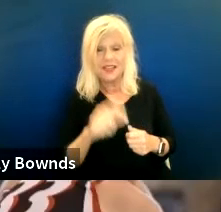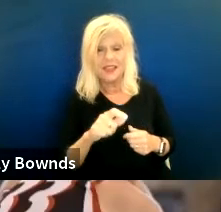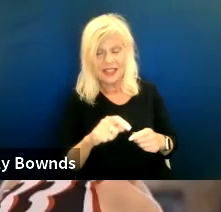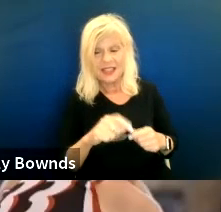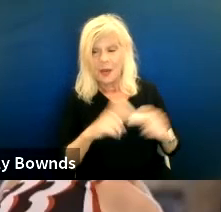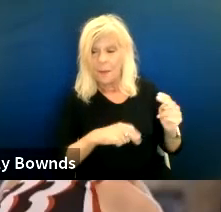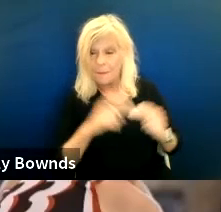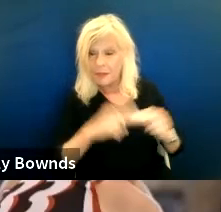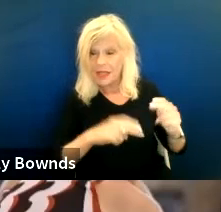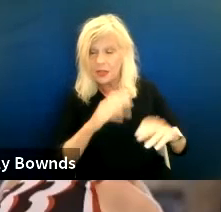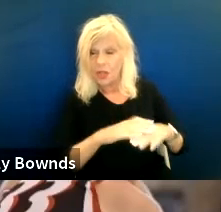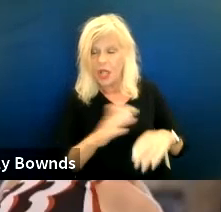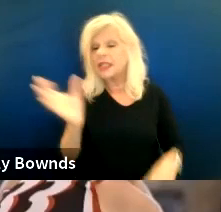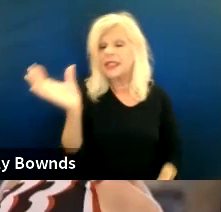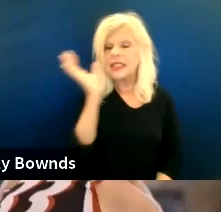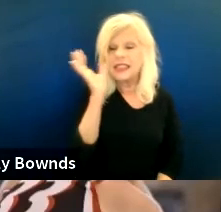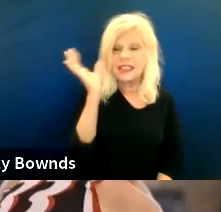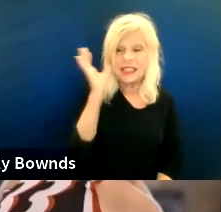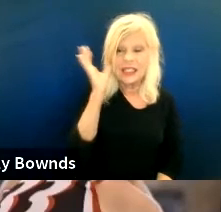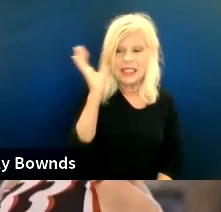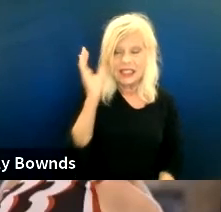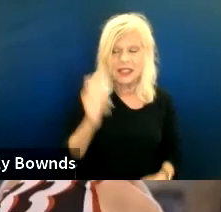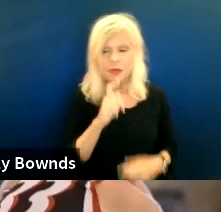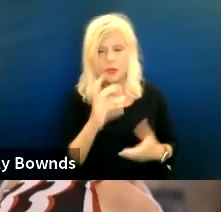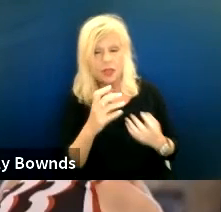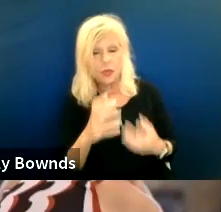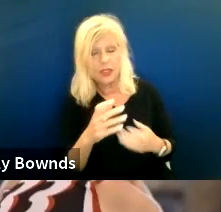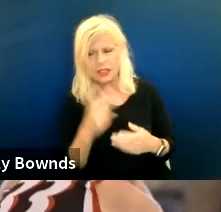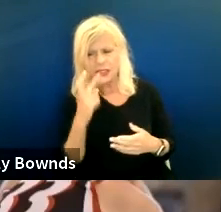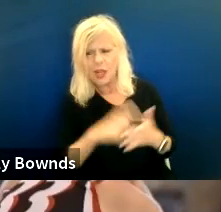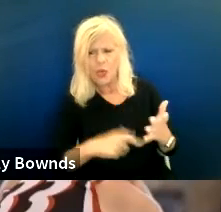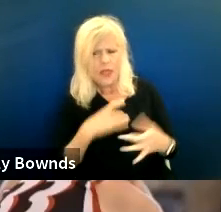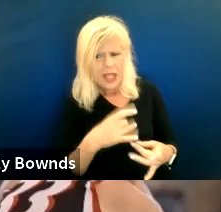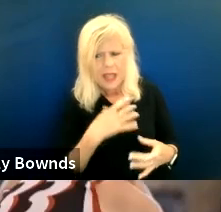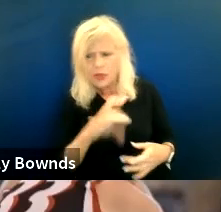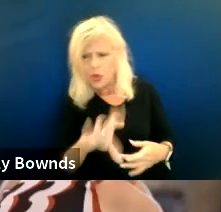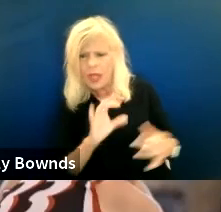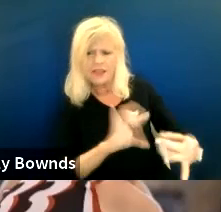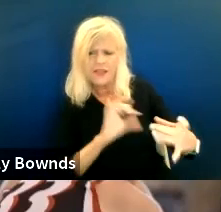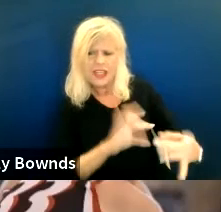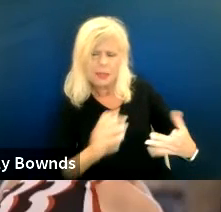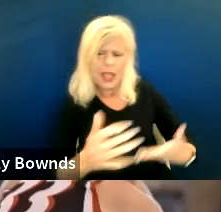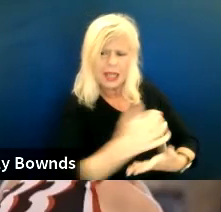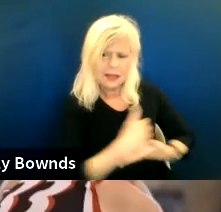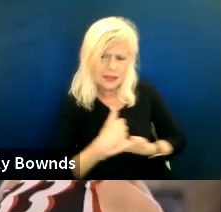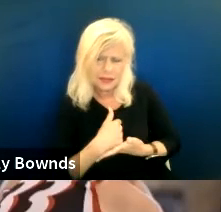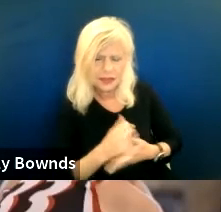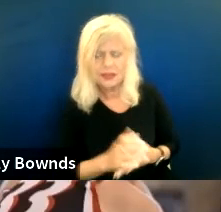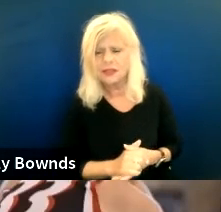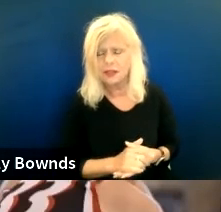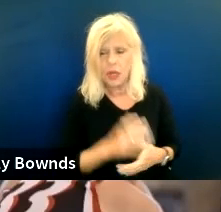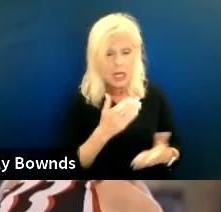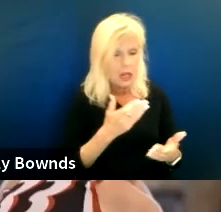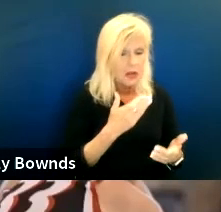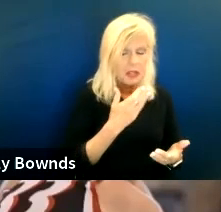built on listening. We really want to look at what they like, what they don't like, what's impactful, and that we're taking that information